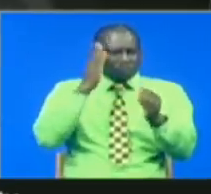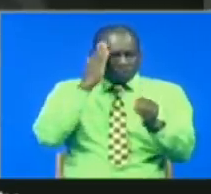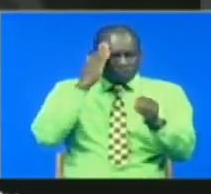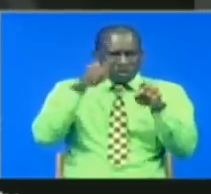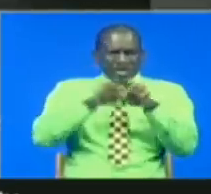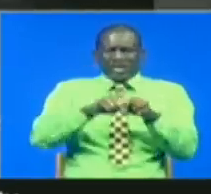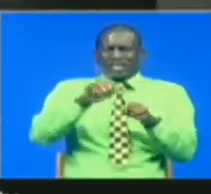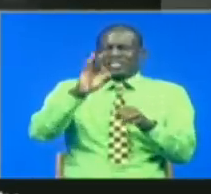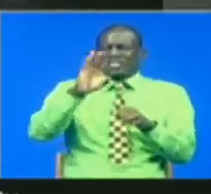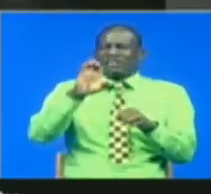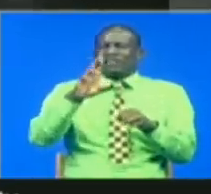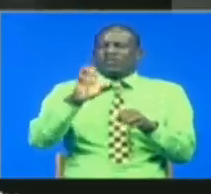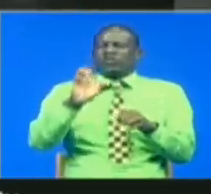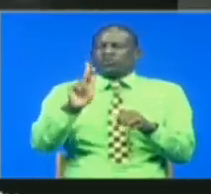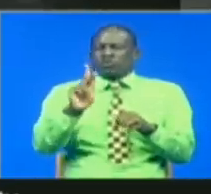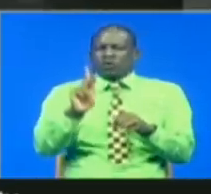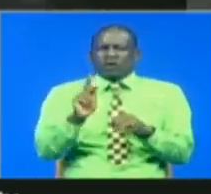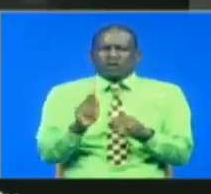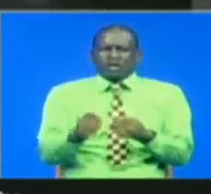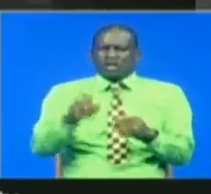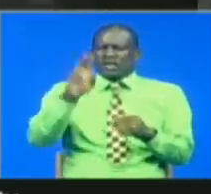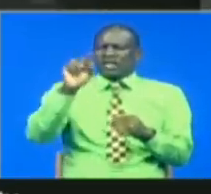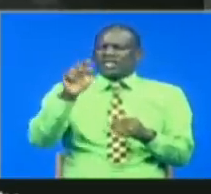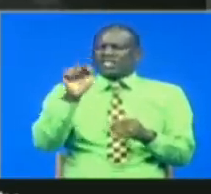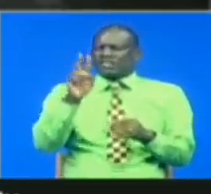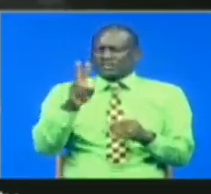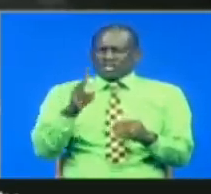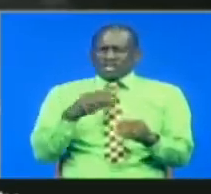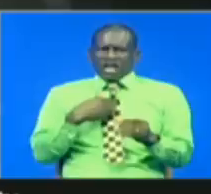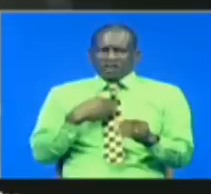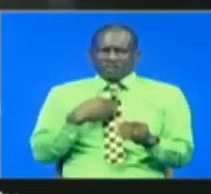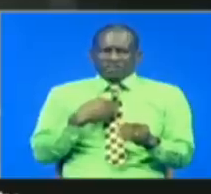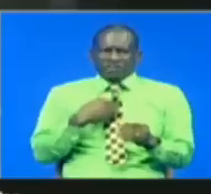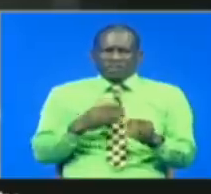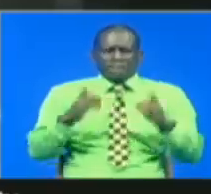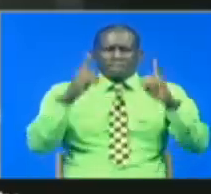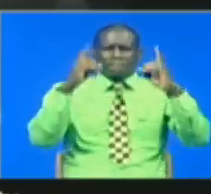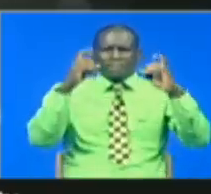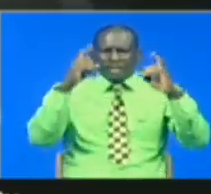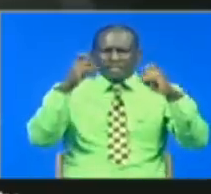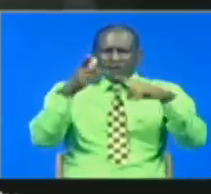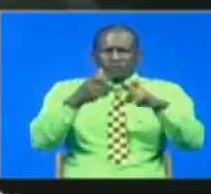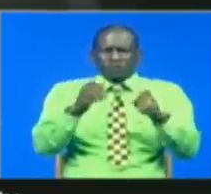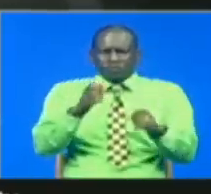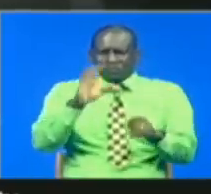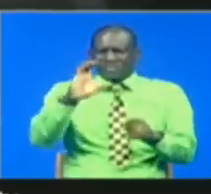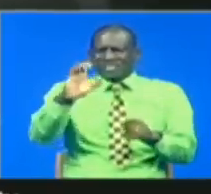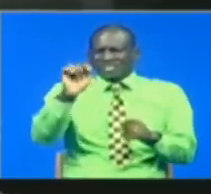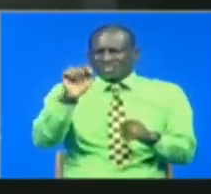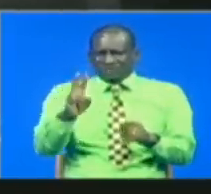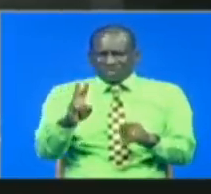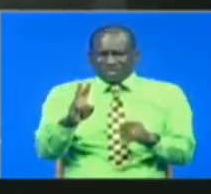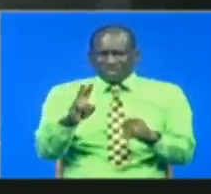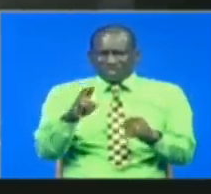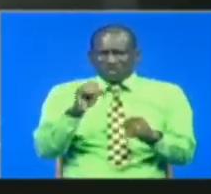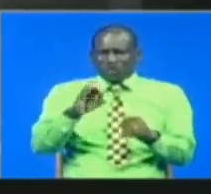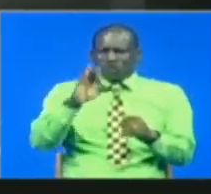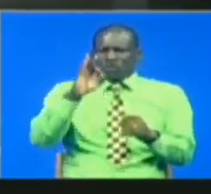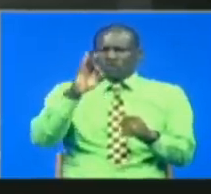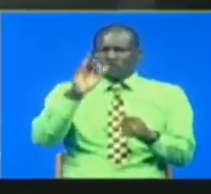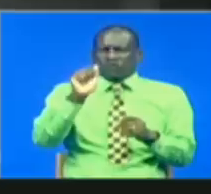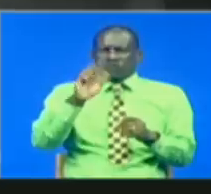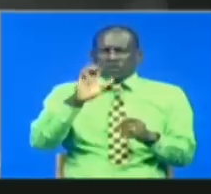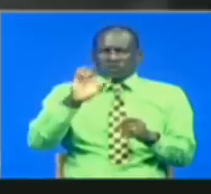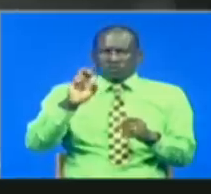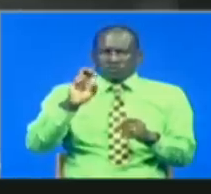Salim Idris. NTV has obtained still images captured from surveillance footage of Farouk entering the